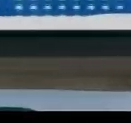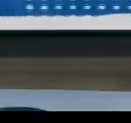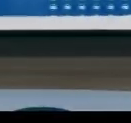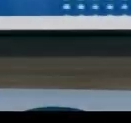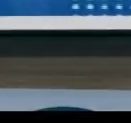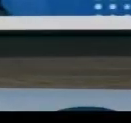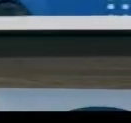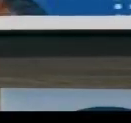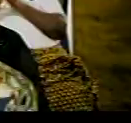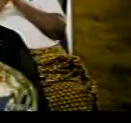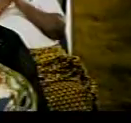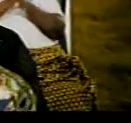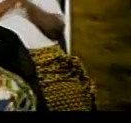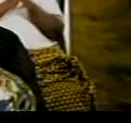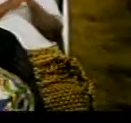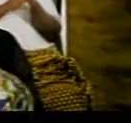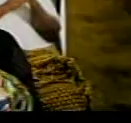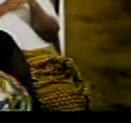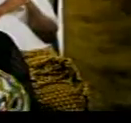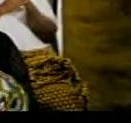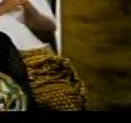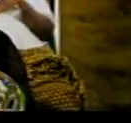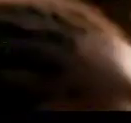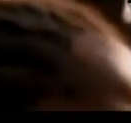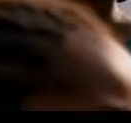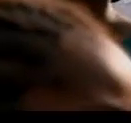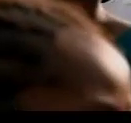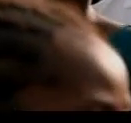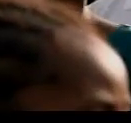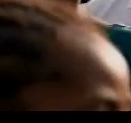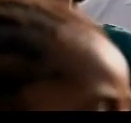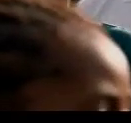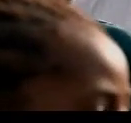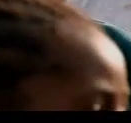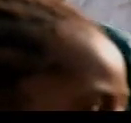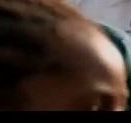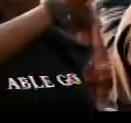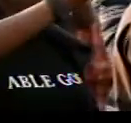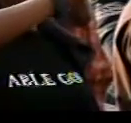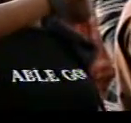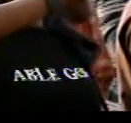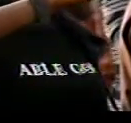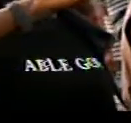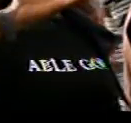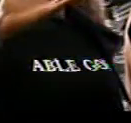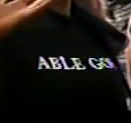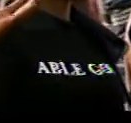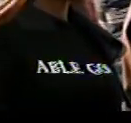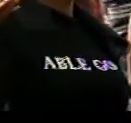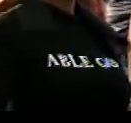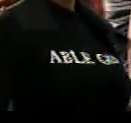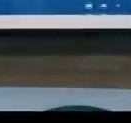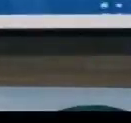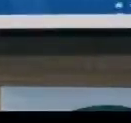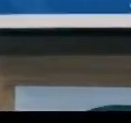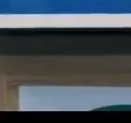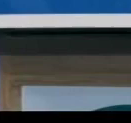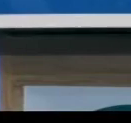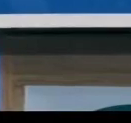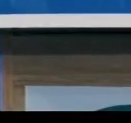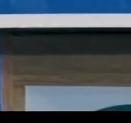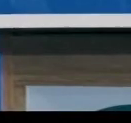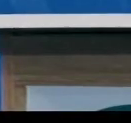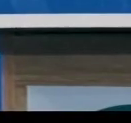you tonight, save you tonight. You'll go back home with joy,